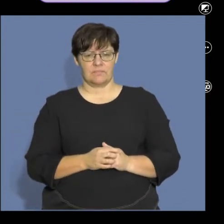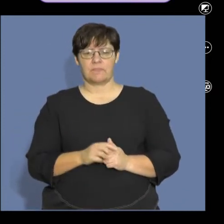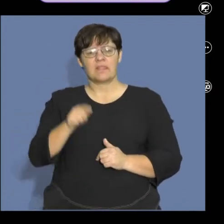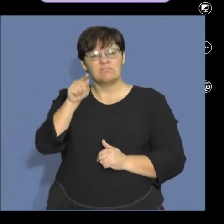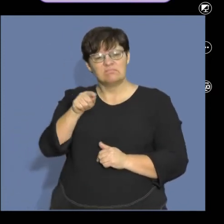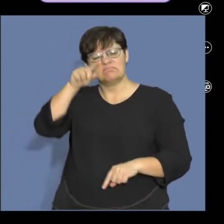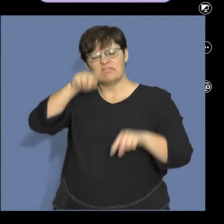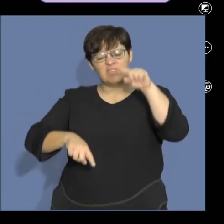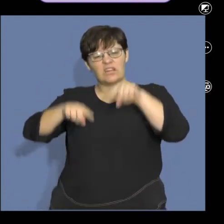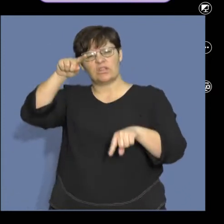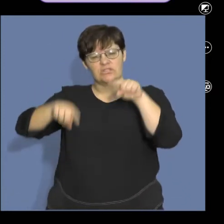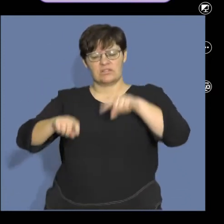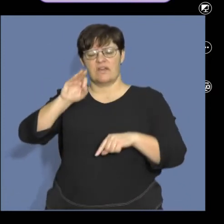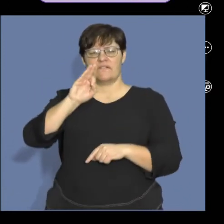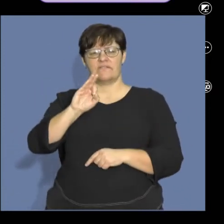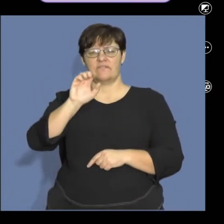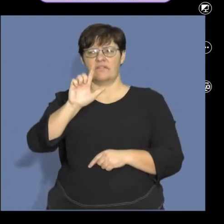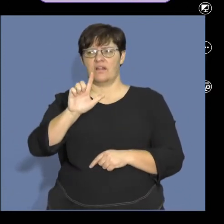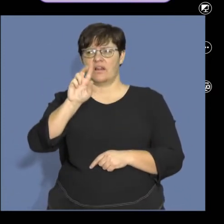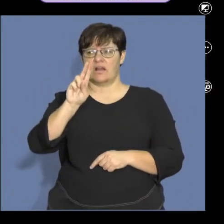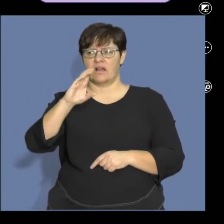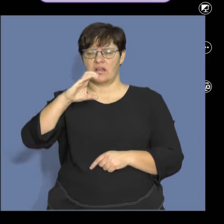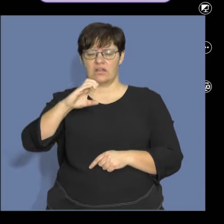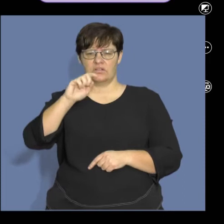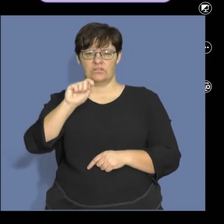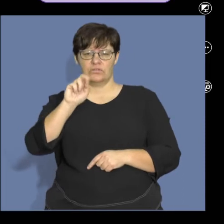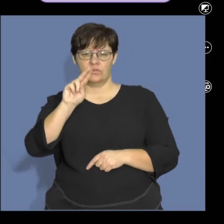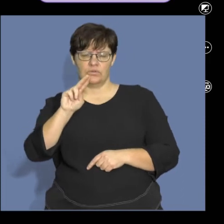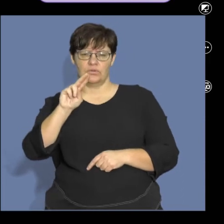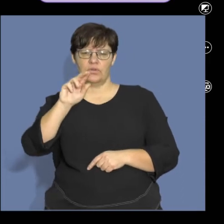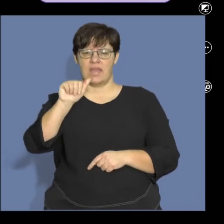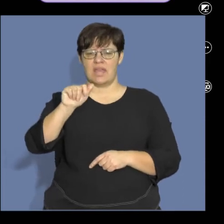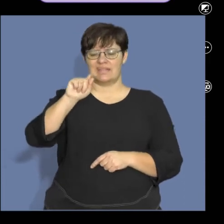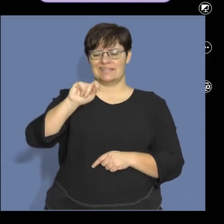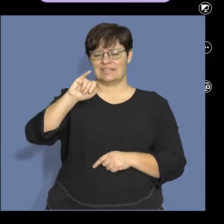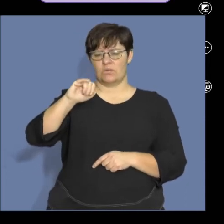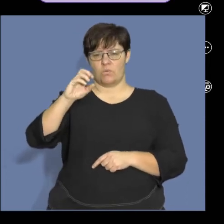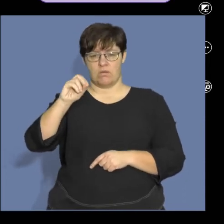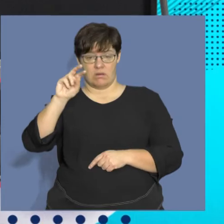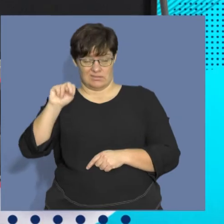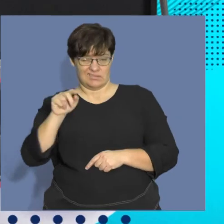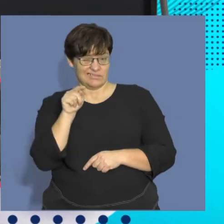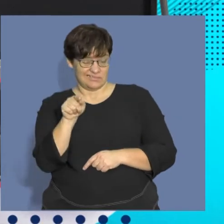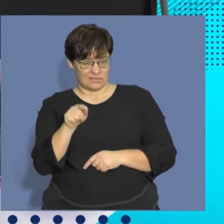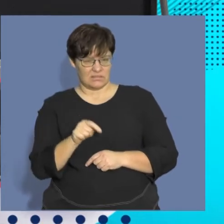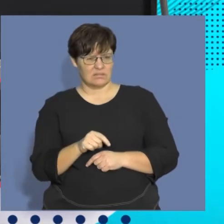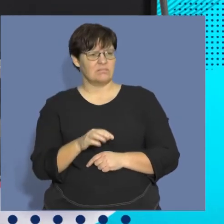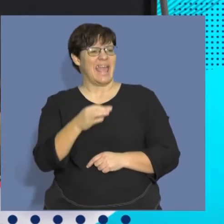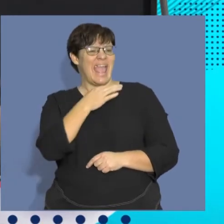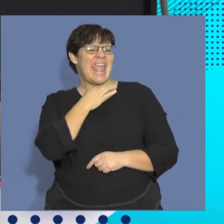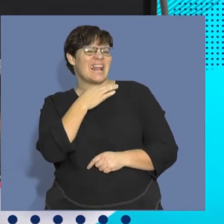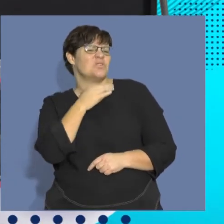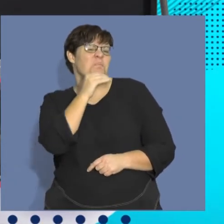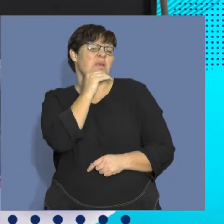word fluctuations, or for something to fluctuate in